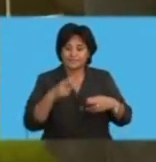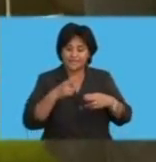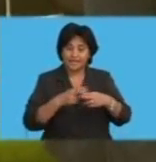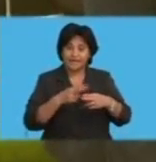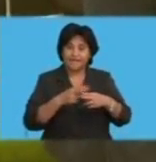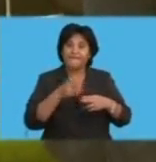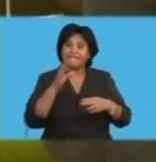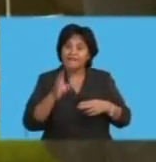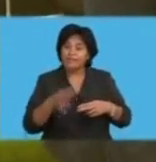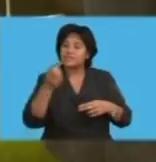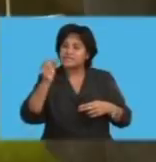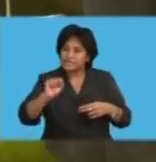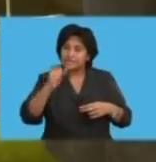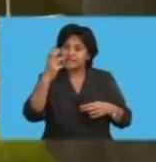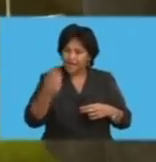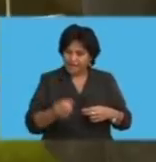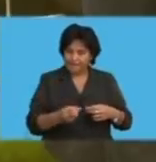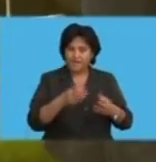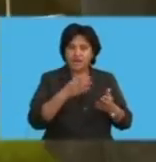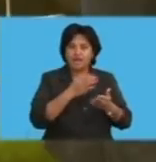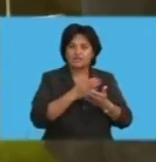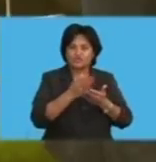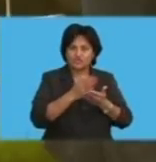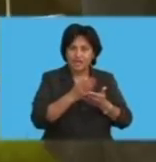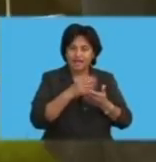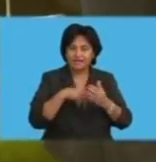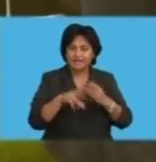farmers still own shares. They are shareholders.